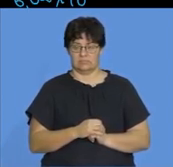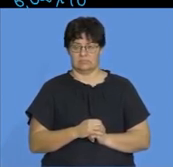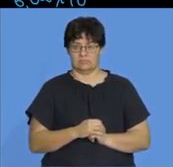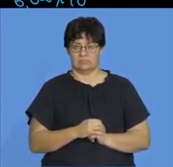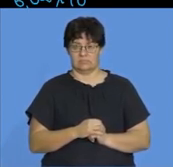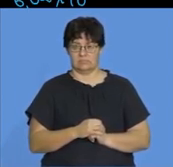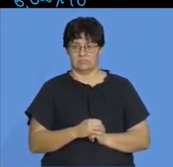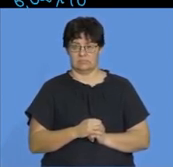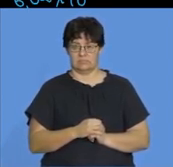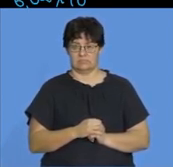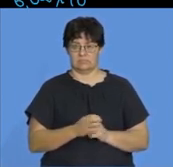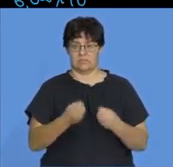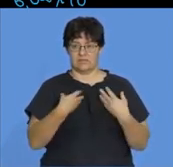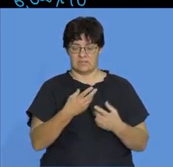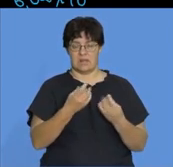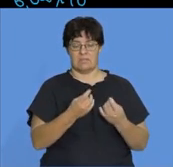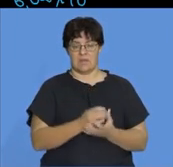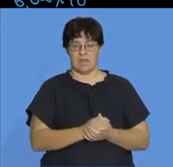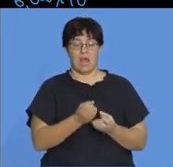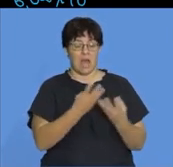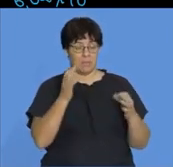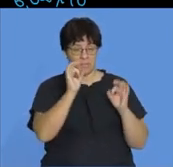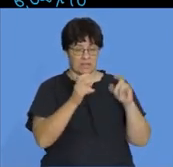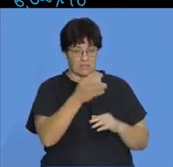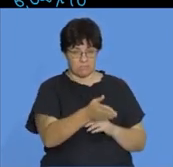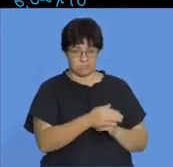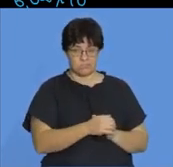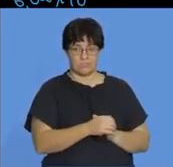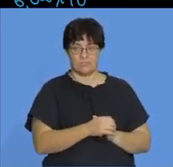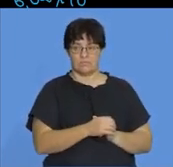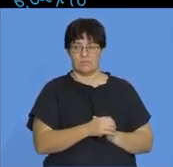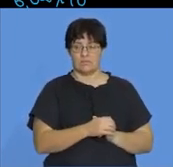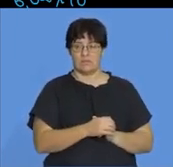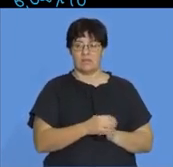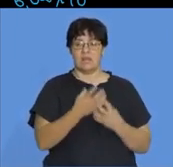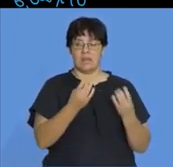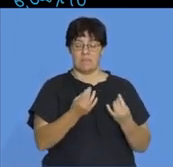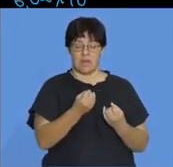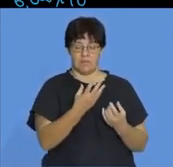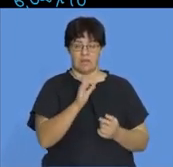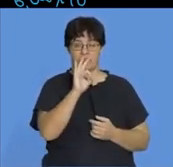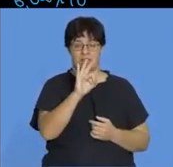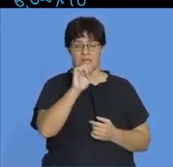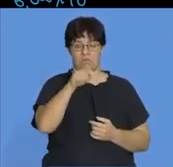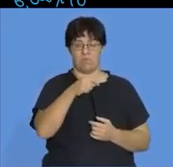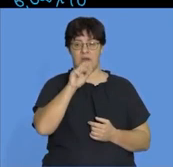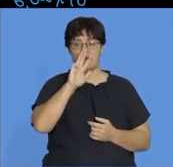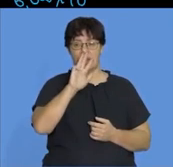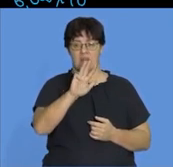okay, right. Then this gives us the number. So how many particles are there? So that number is